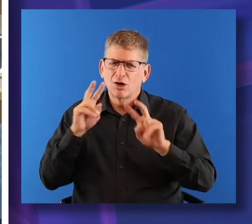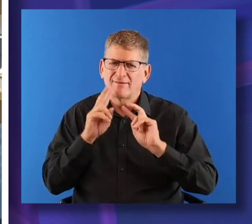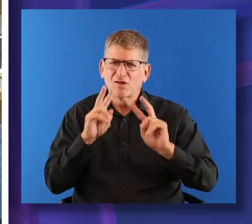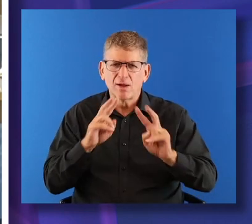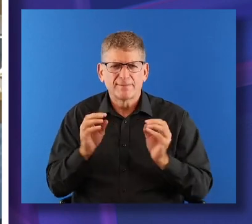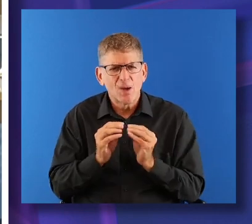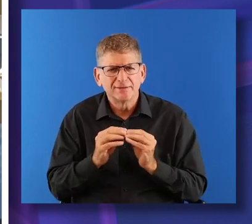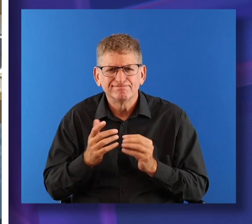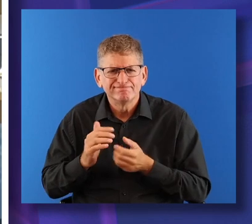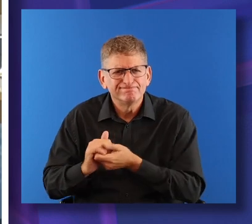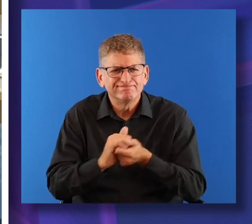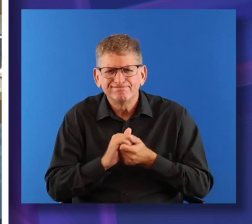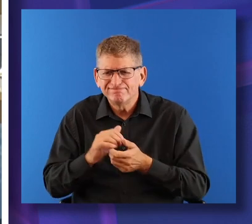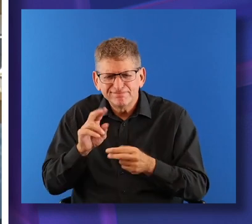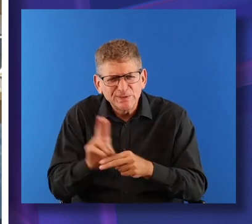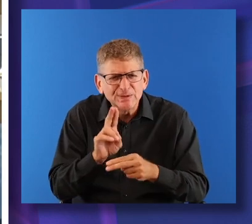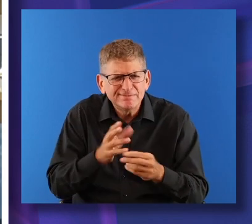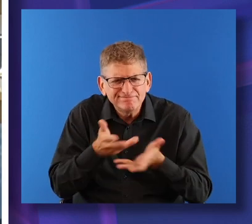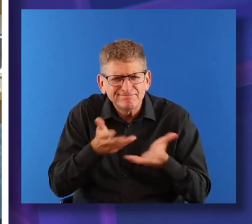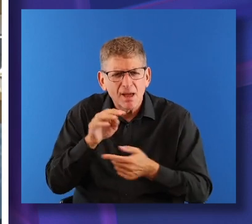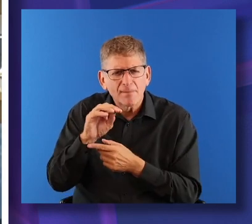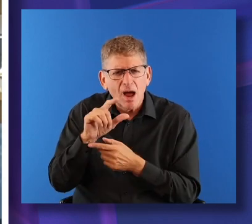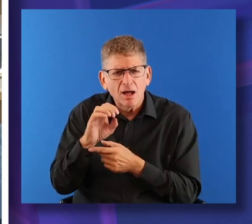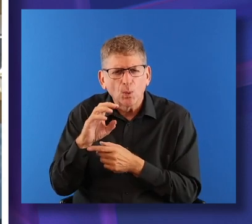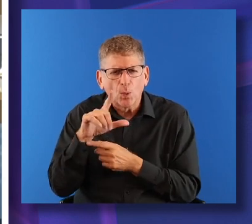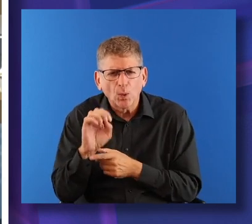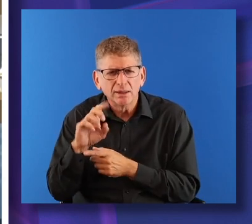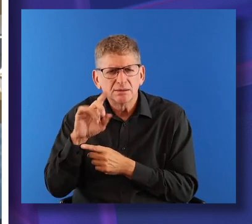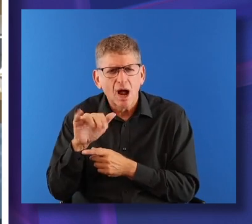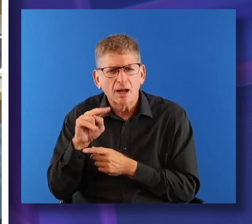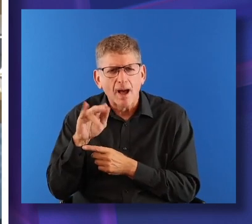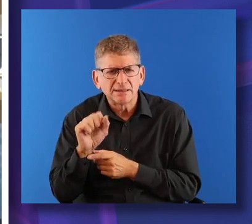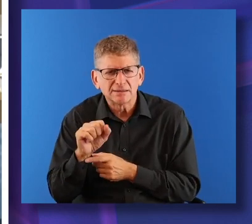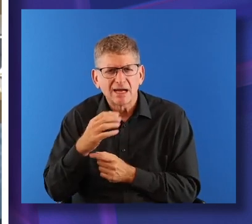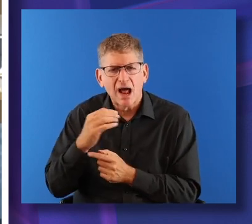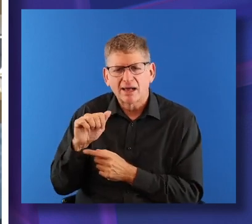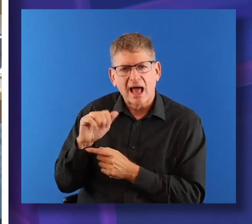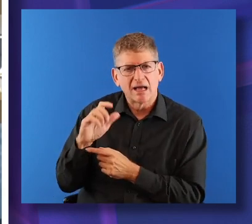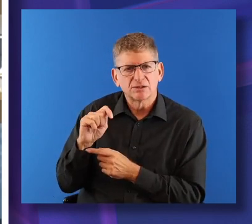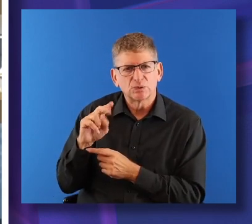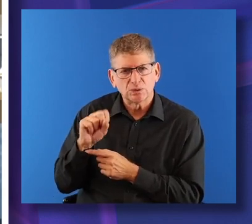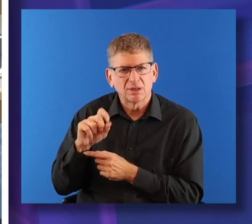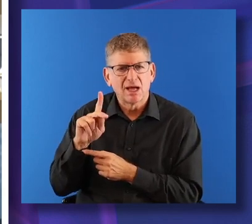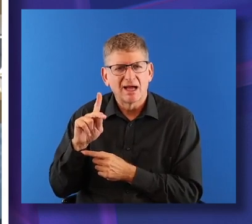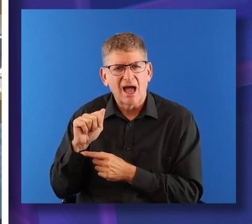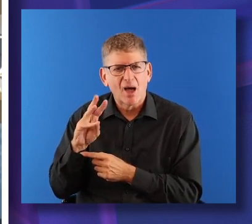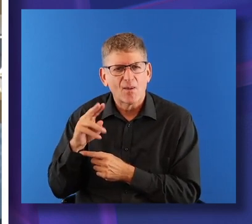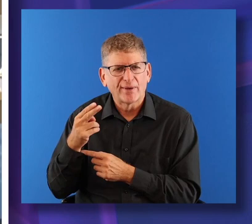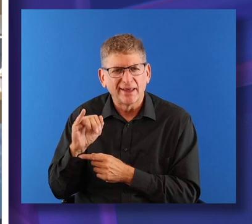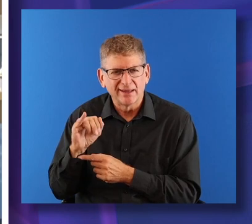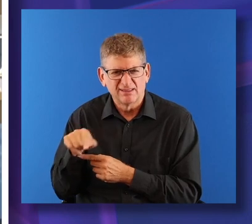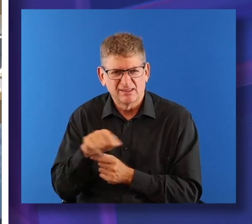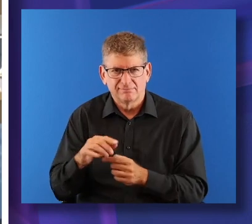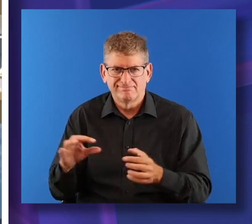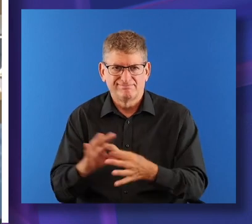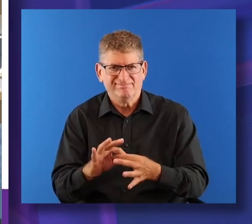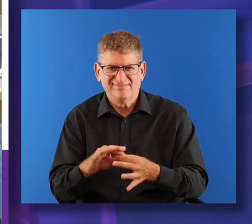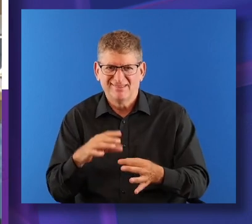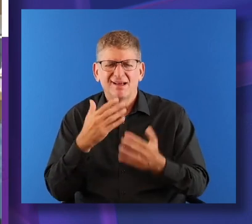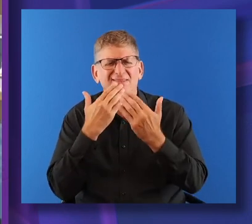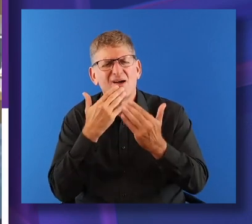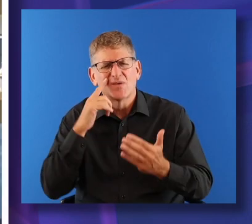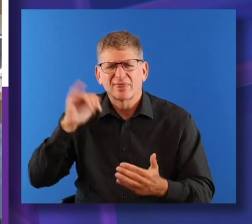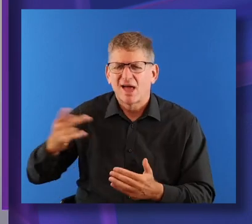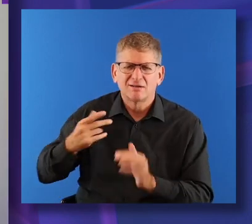respect, I'm really looking forward to engage in the molecular dynamics and drug discovery together. And thank you so much for the great